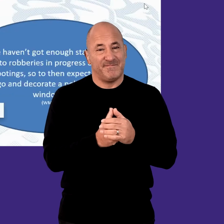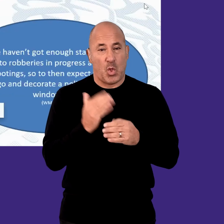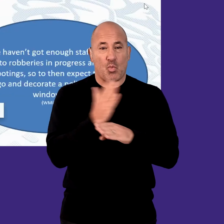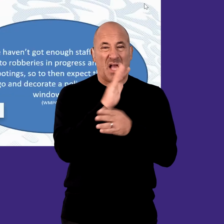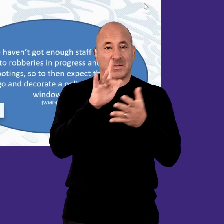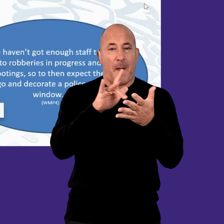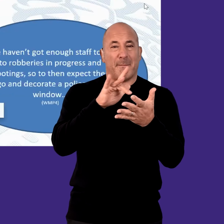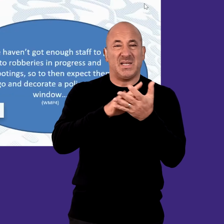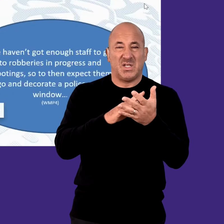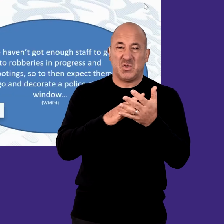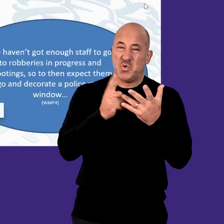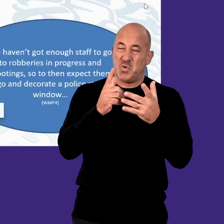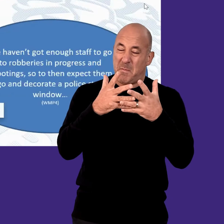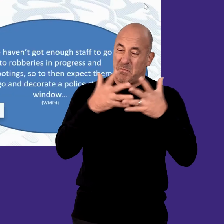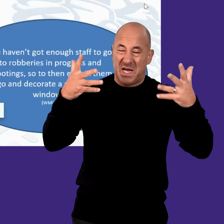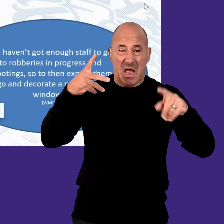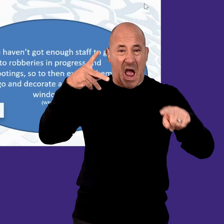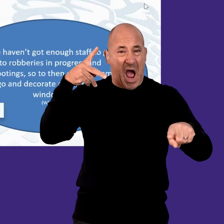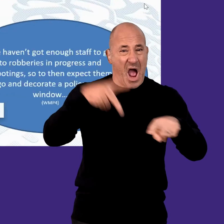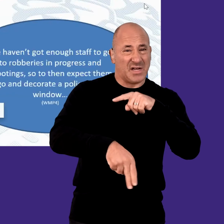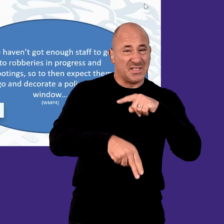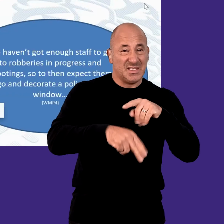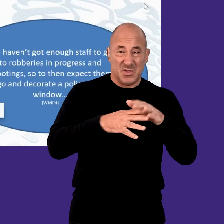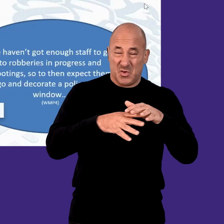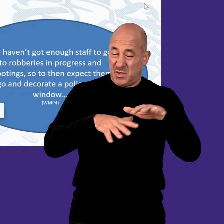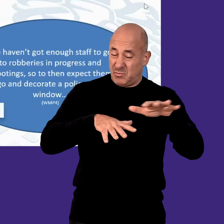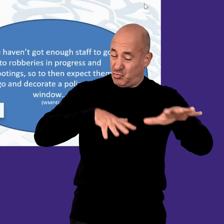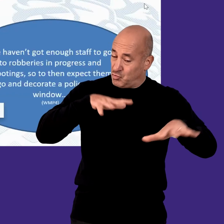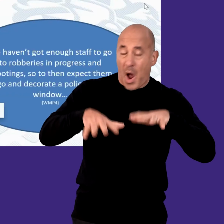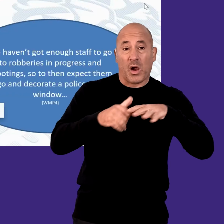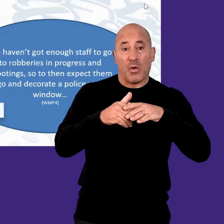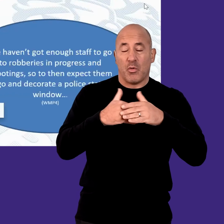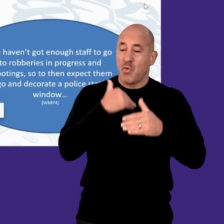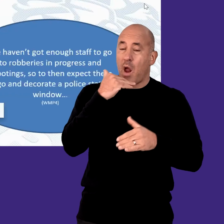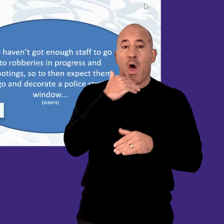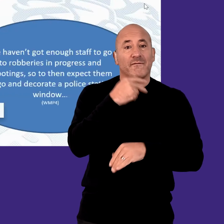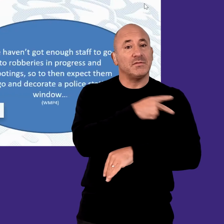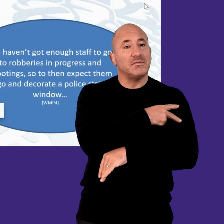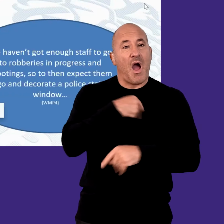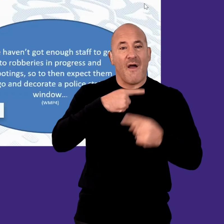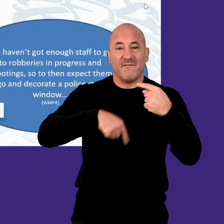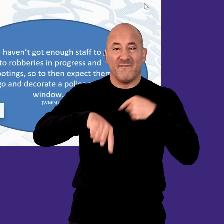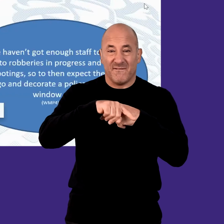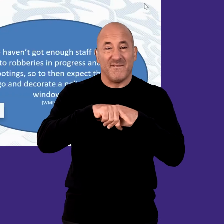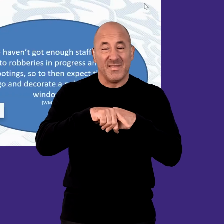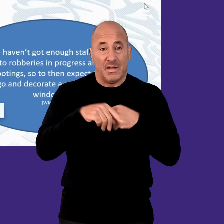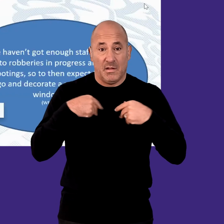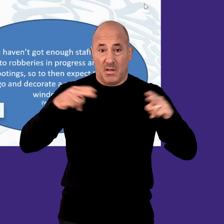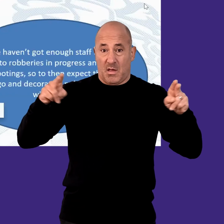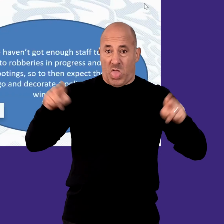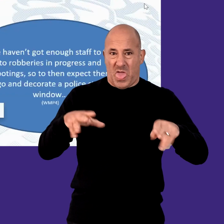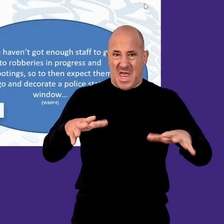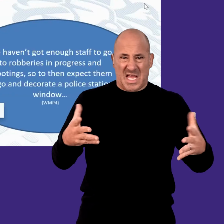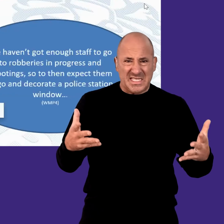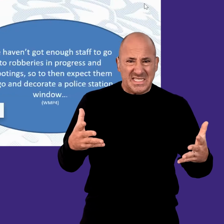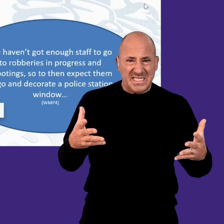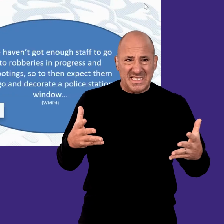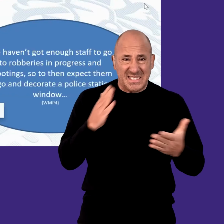the numbers of police that are available. The West Midlands faced one of the biggest proportionate cuts and really struggled